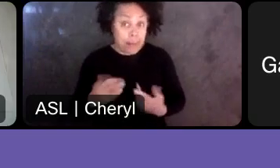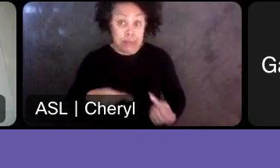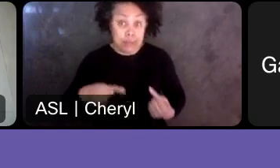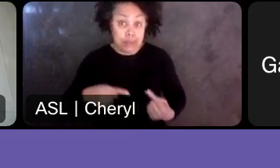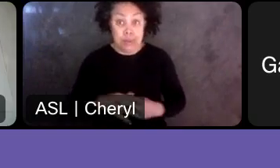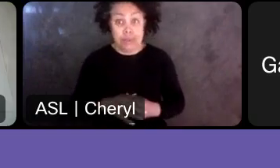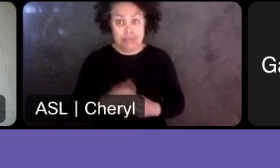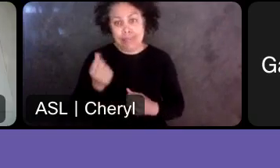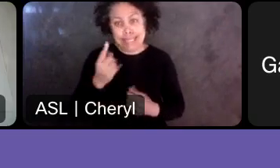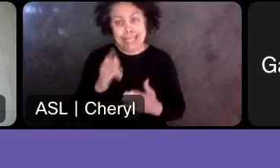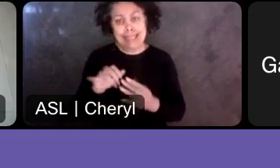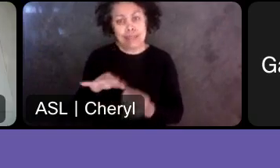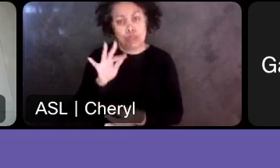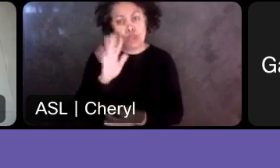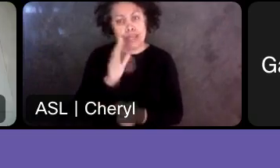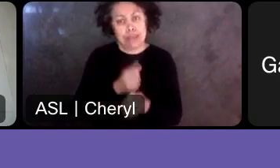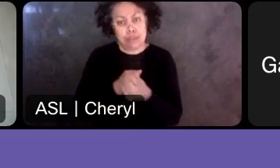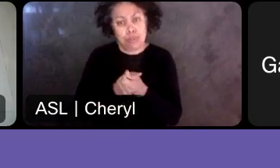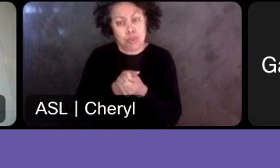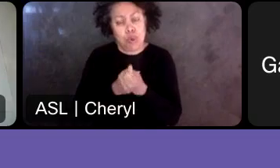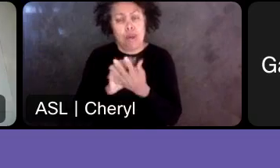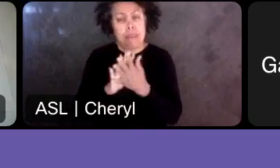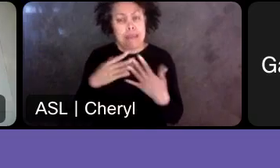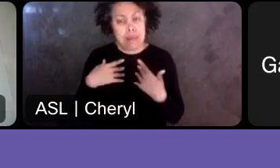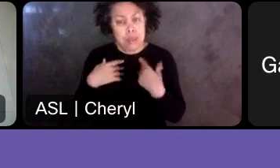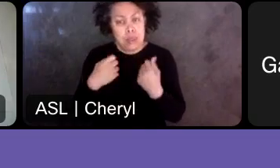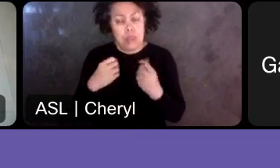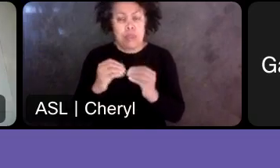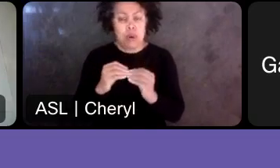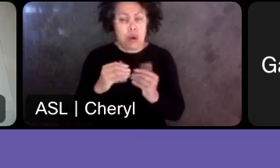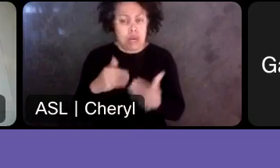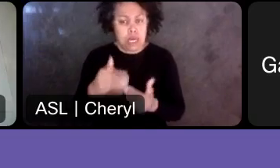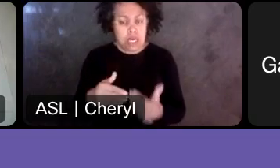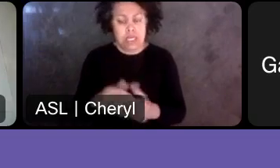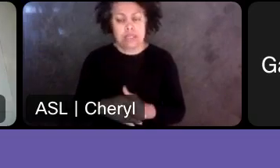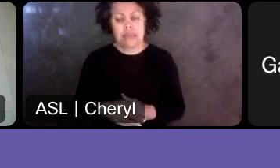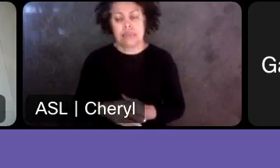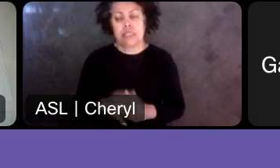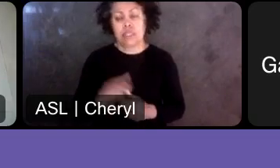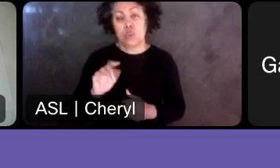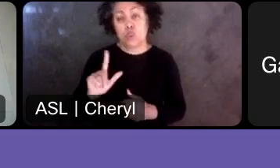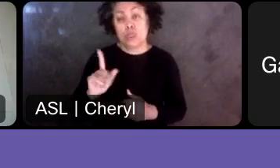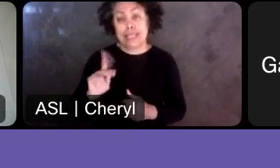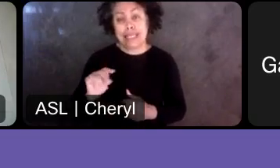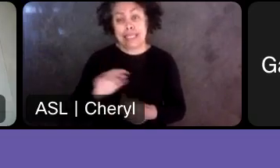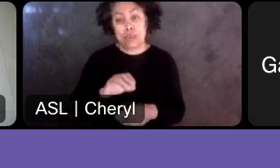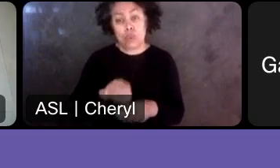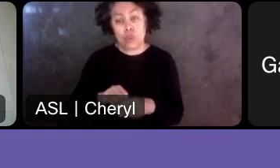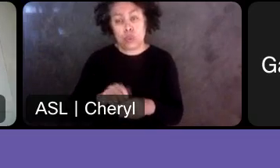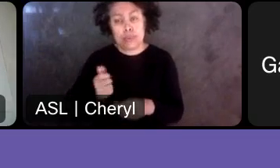can support trauma resilience, recovery, and healing. This toolkit also includes